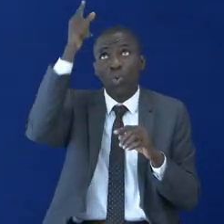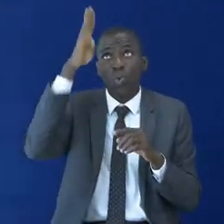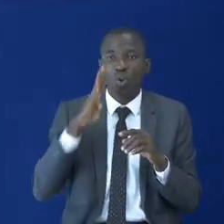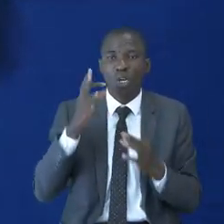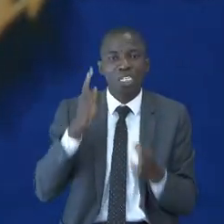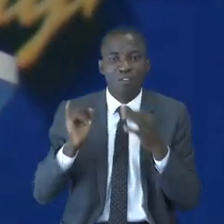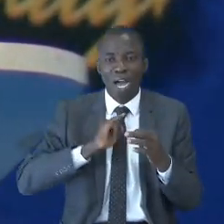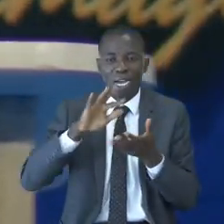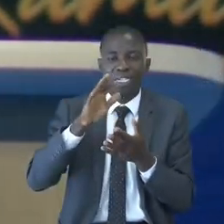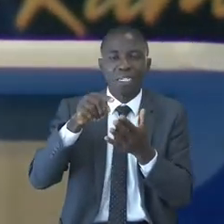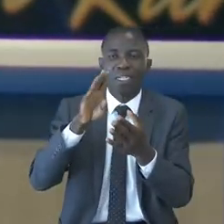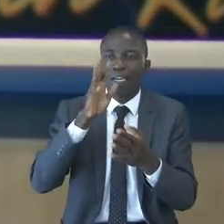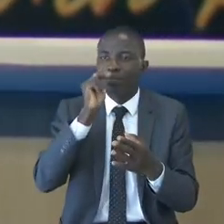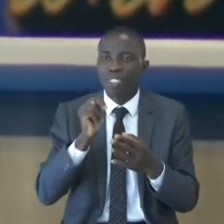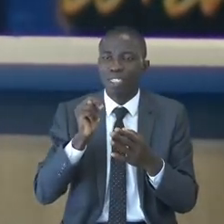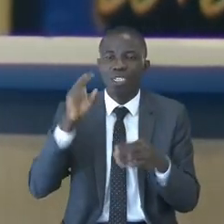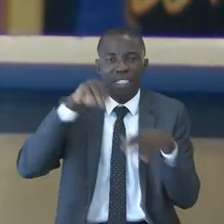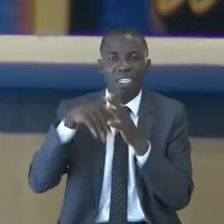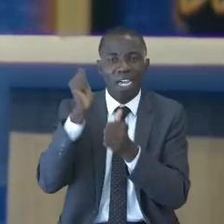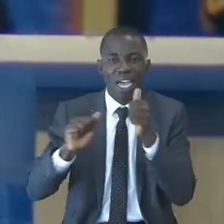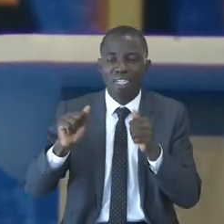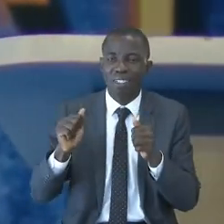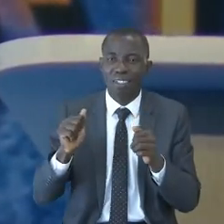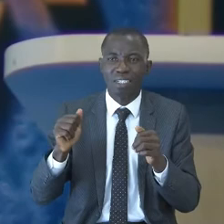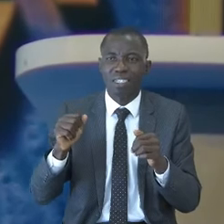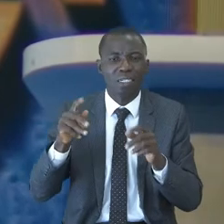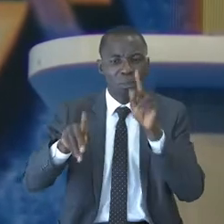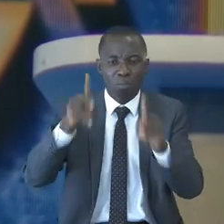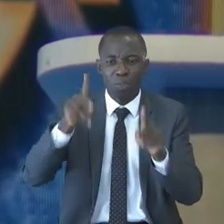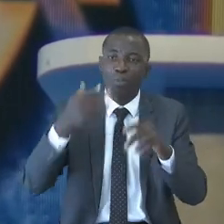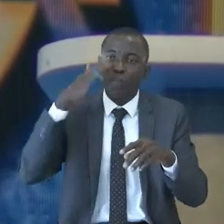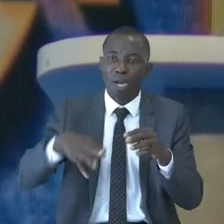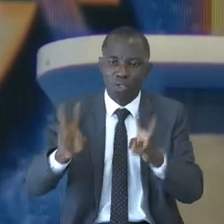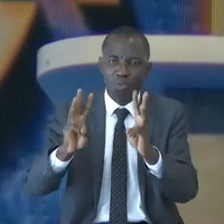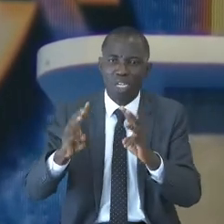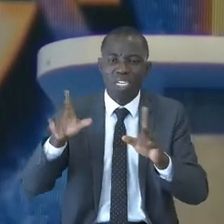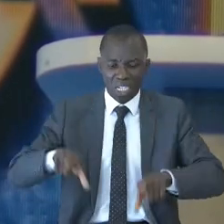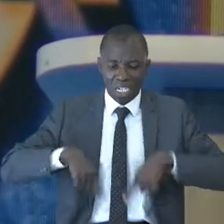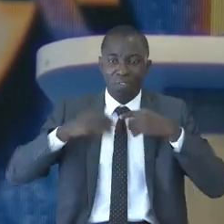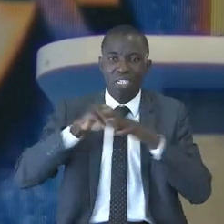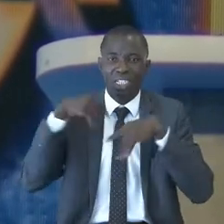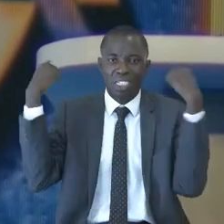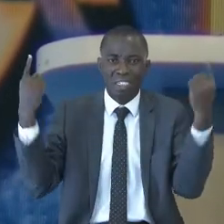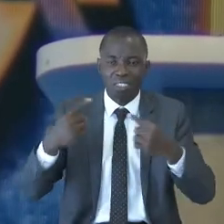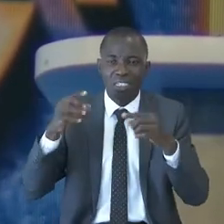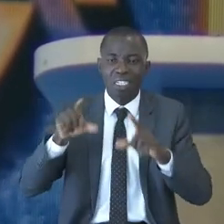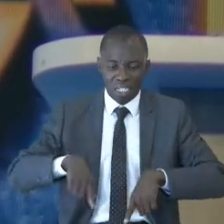any gang, if I've been in any way, living in sin, living in